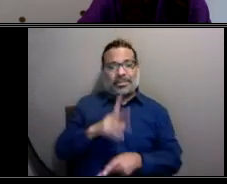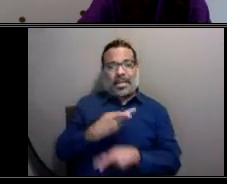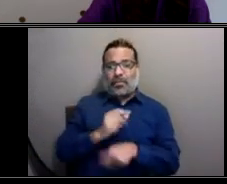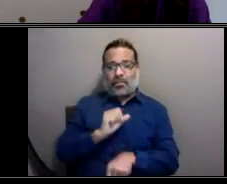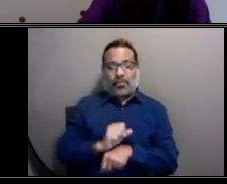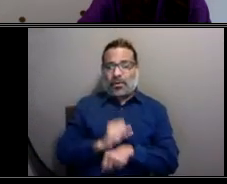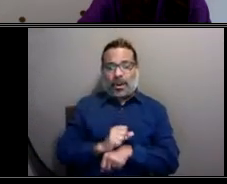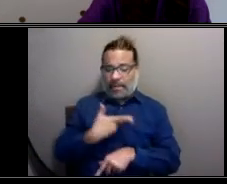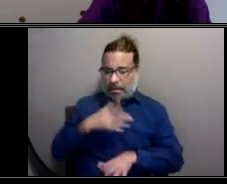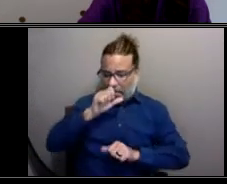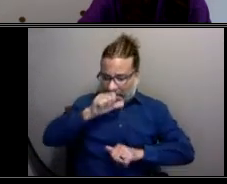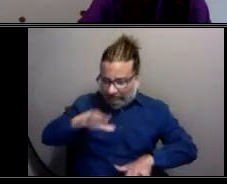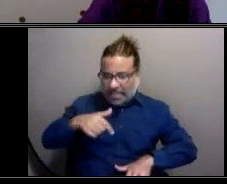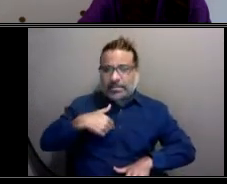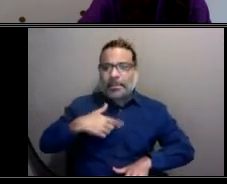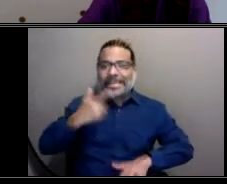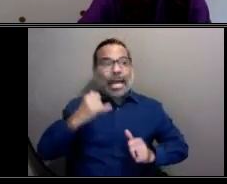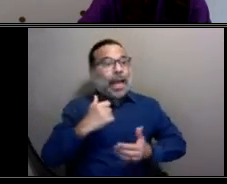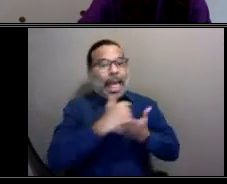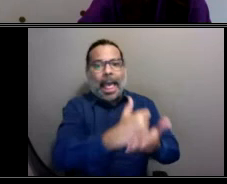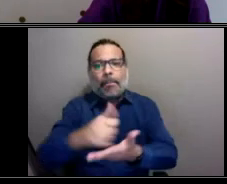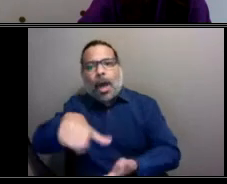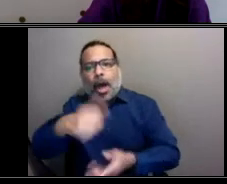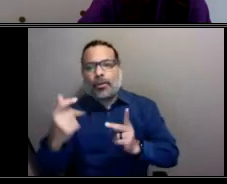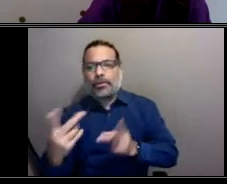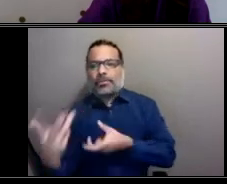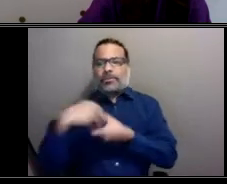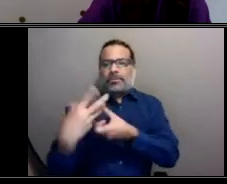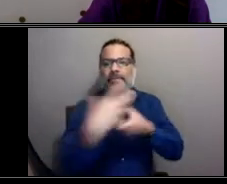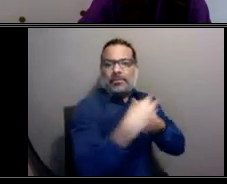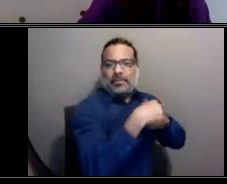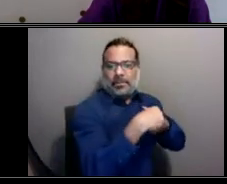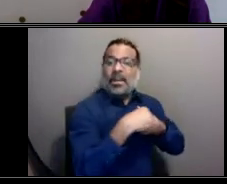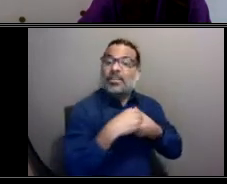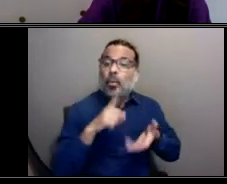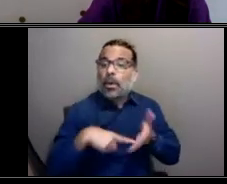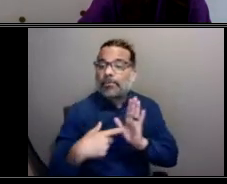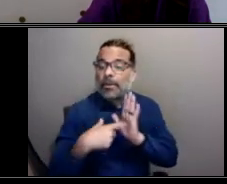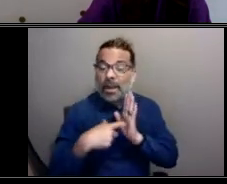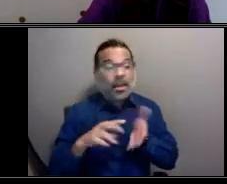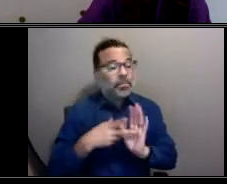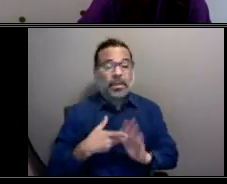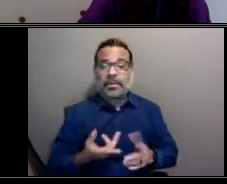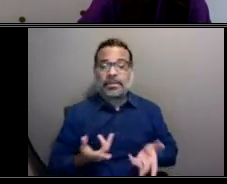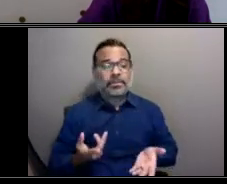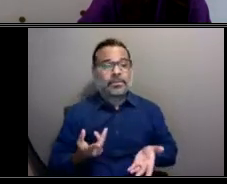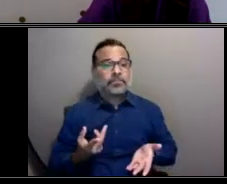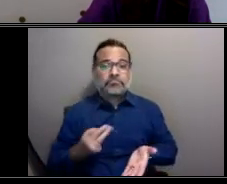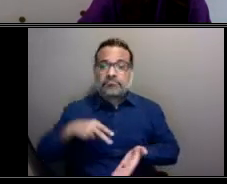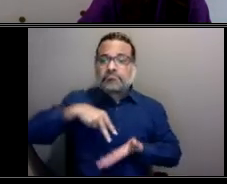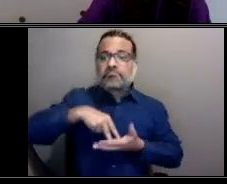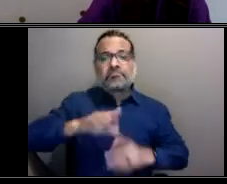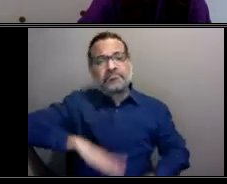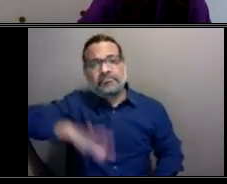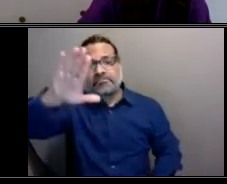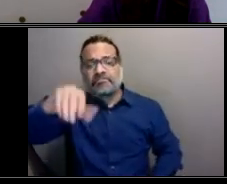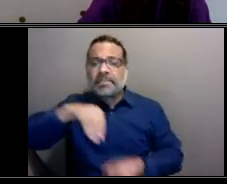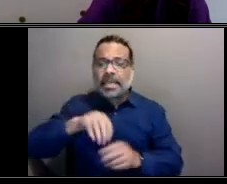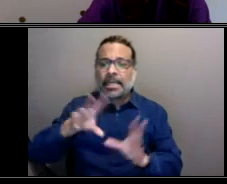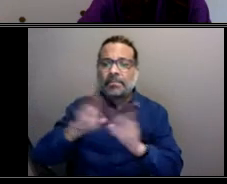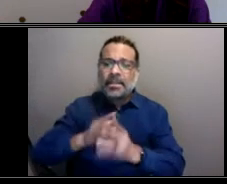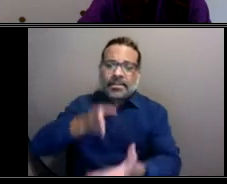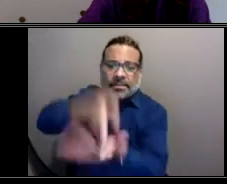on helping people be included. Right. Well, what does that take? It takes standing up in meetings. It